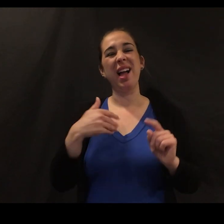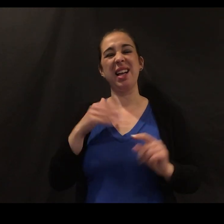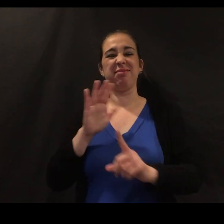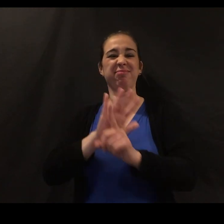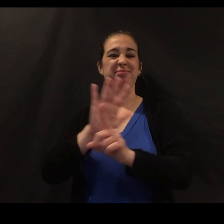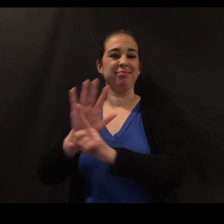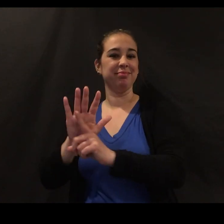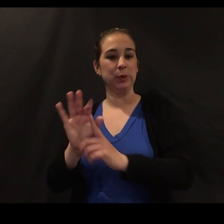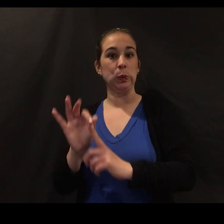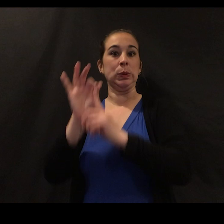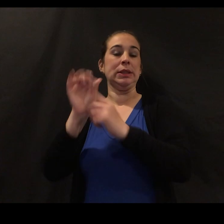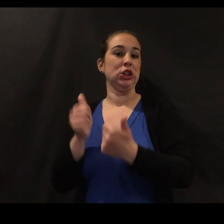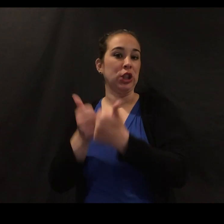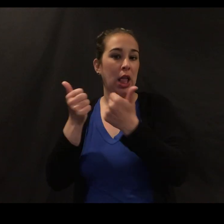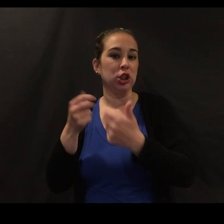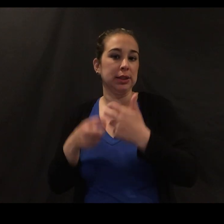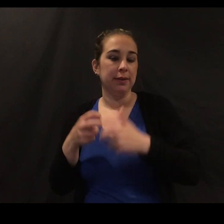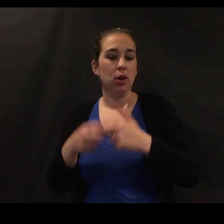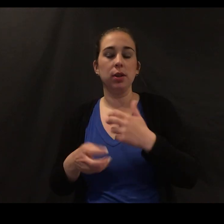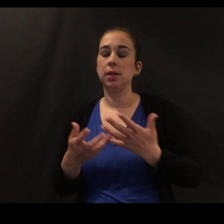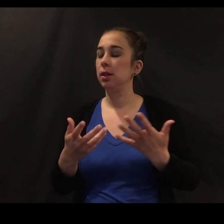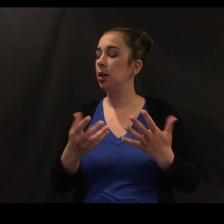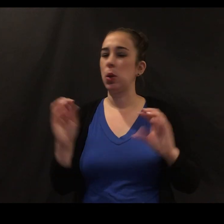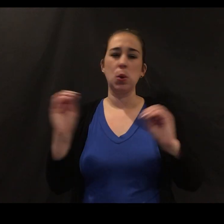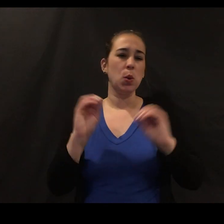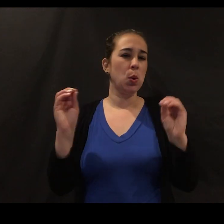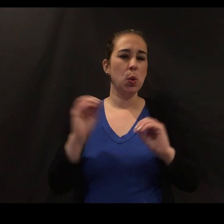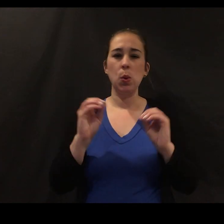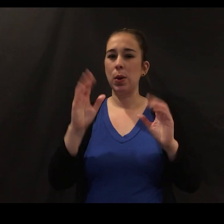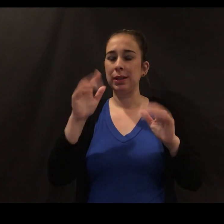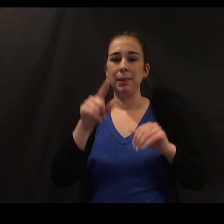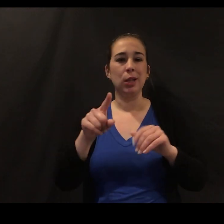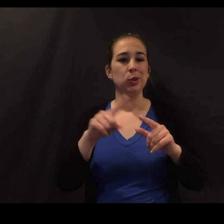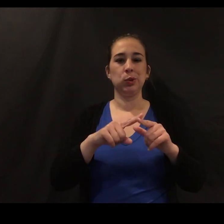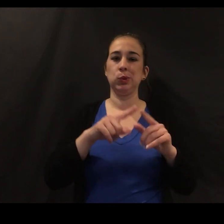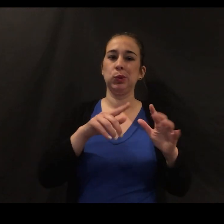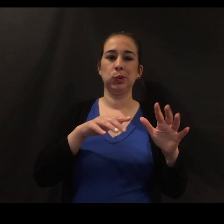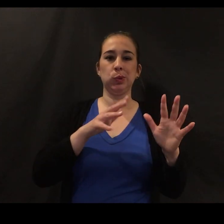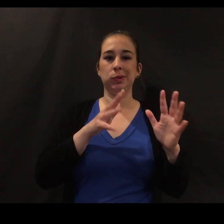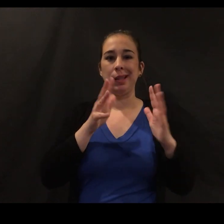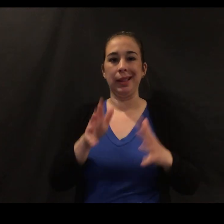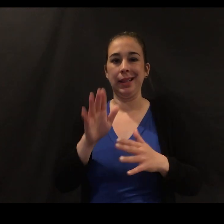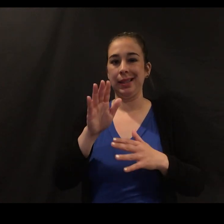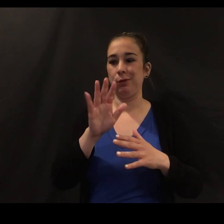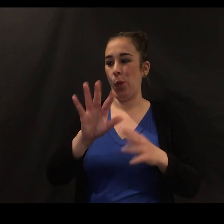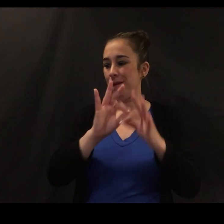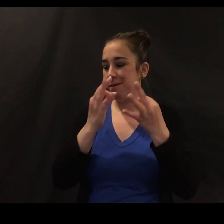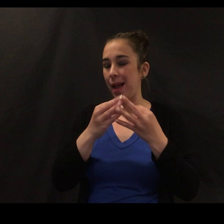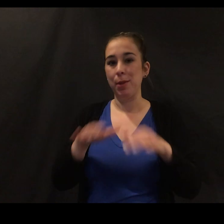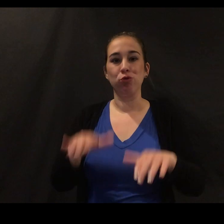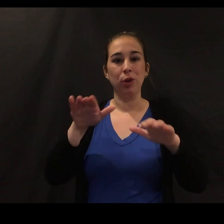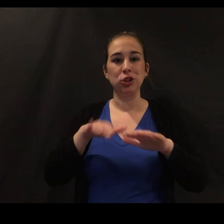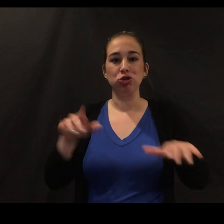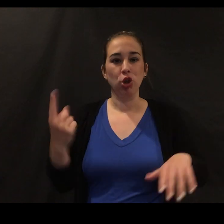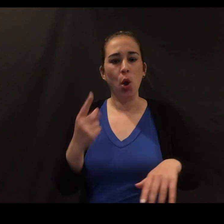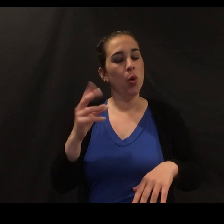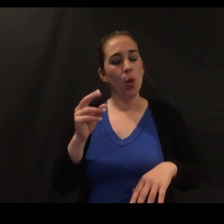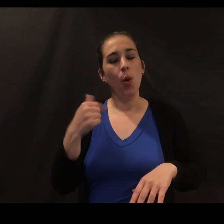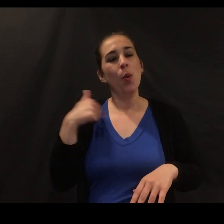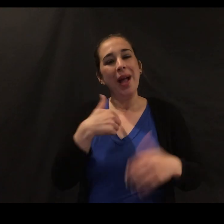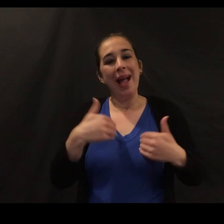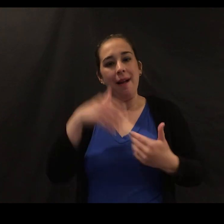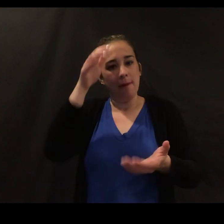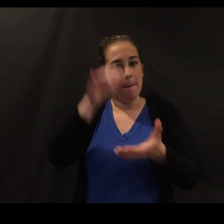difficulties. Nobody expects you to lead your family and raise your children alone. This is why we have marriage and parenting groups at